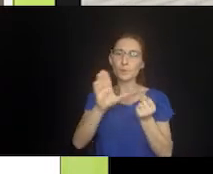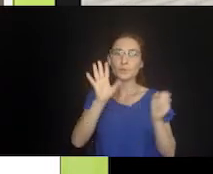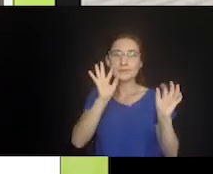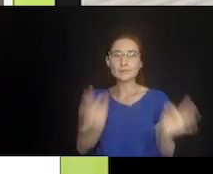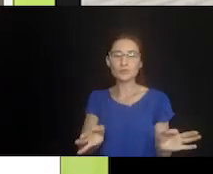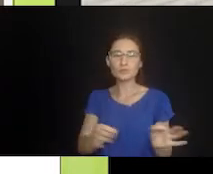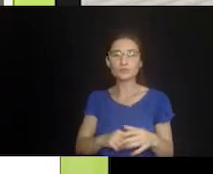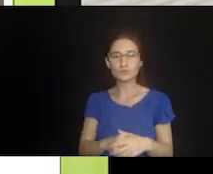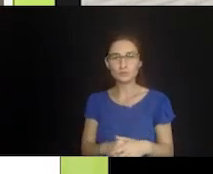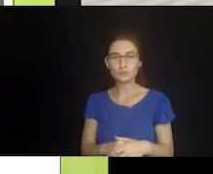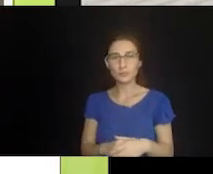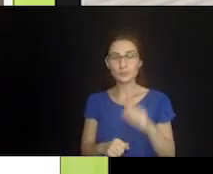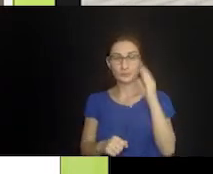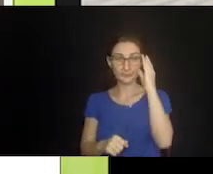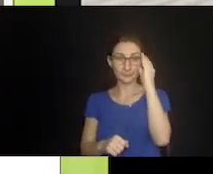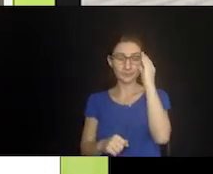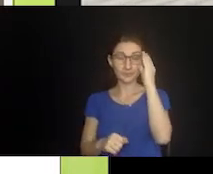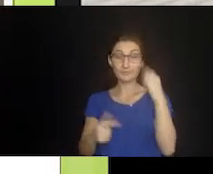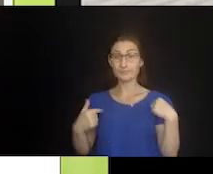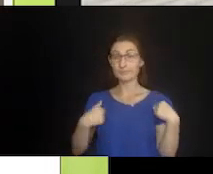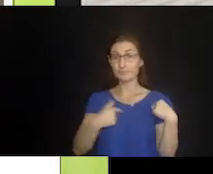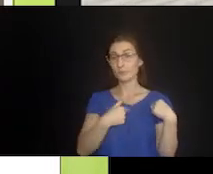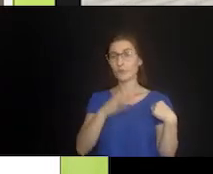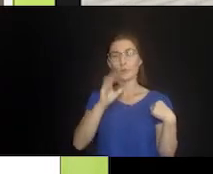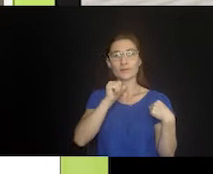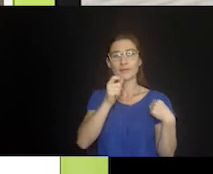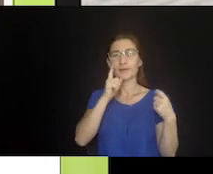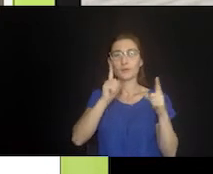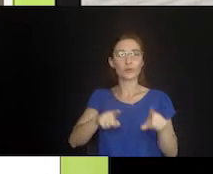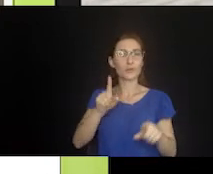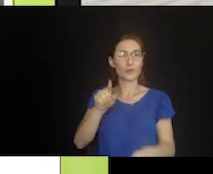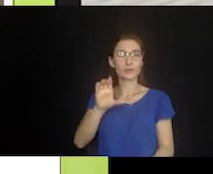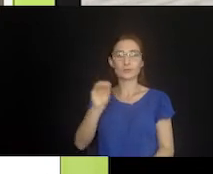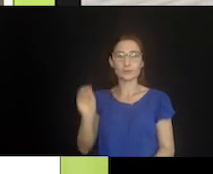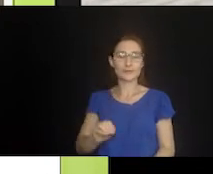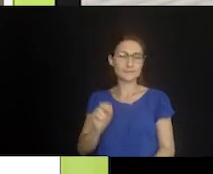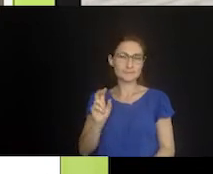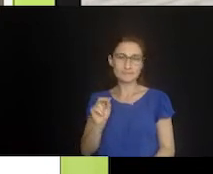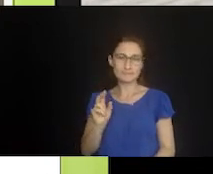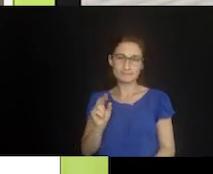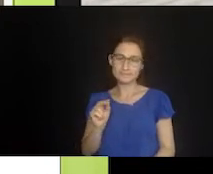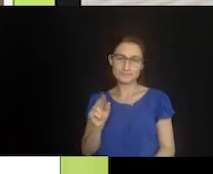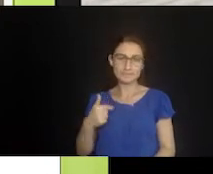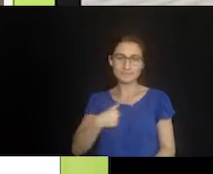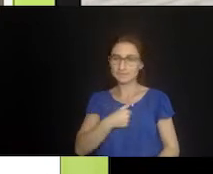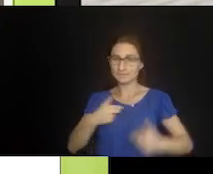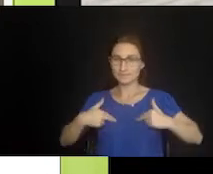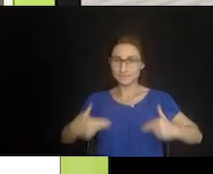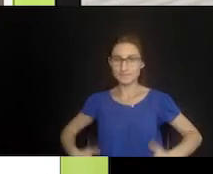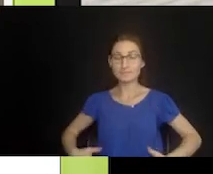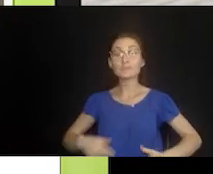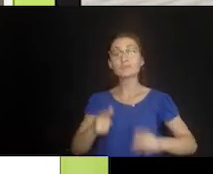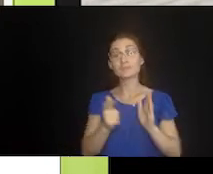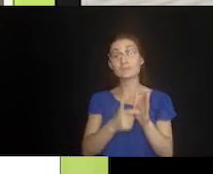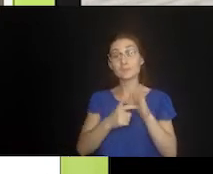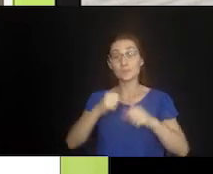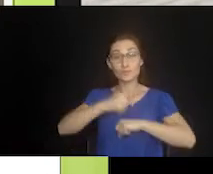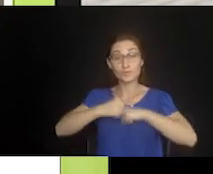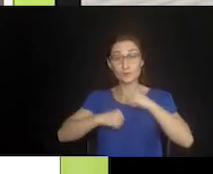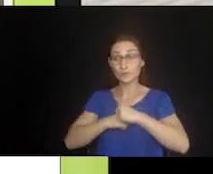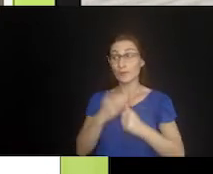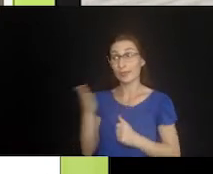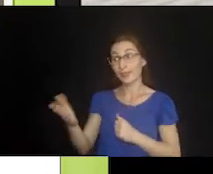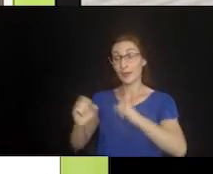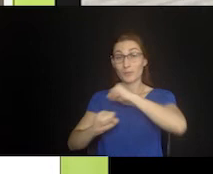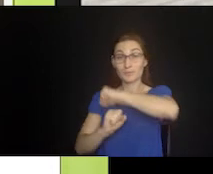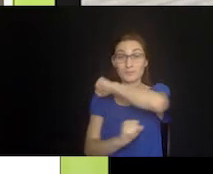stand on when something happens, because, you know, we don't always agree. We're human. Things happen, and you want a structure